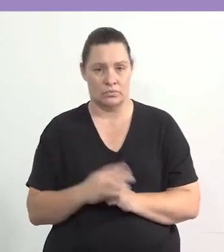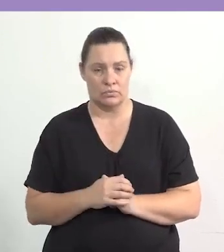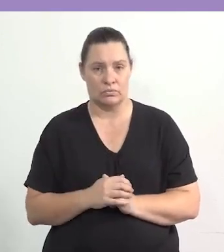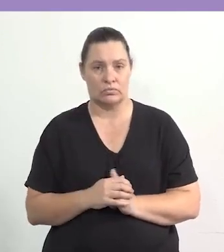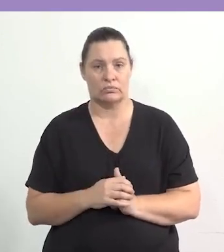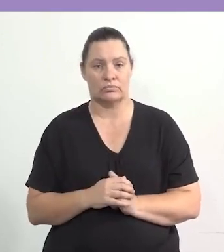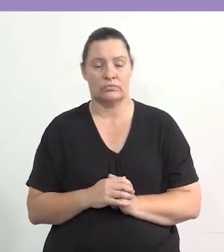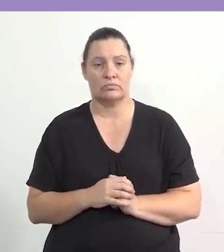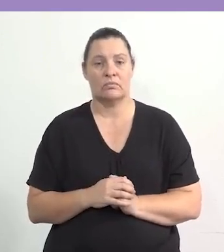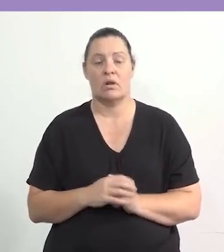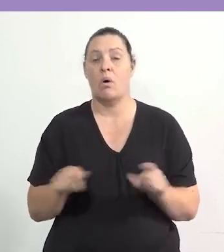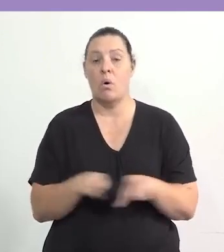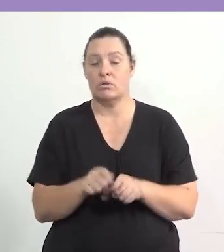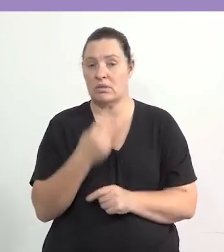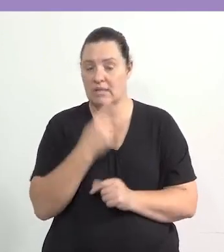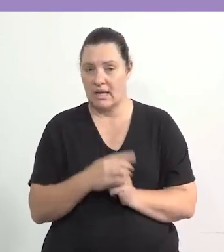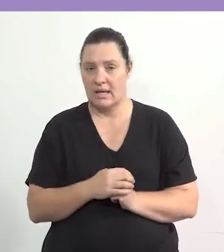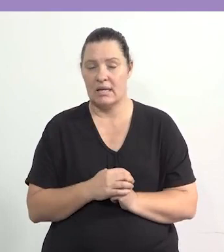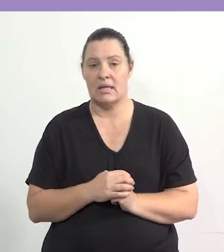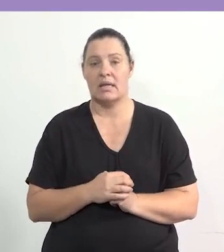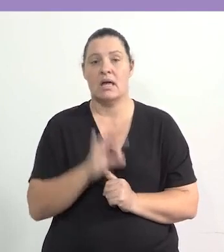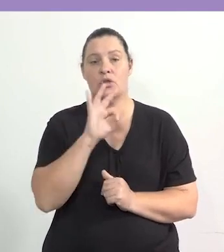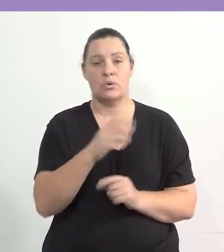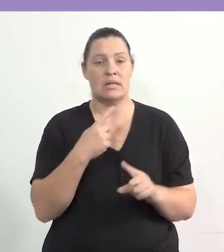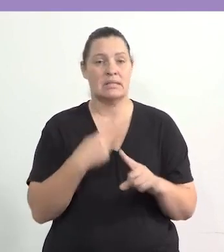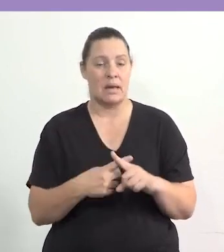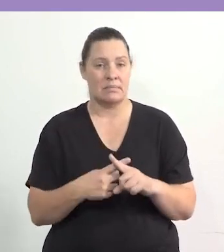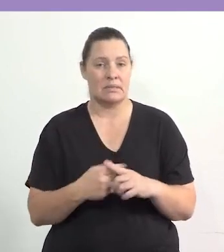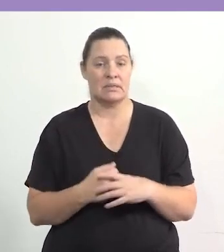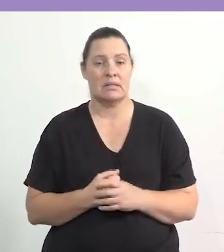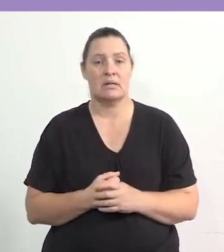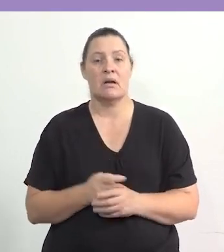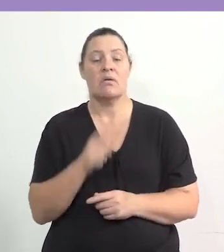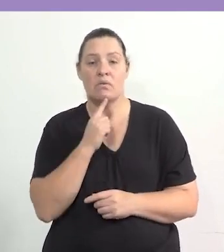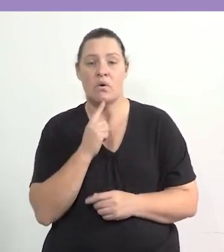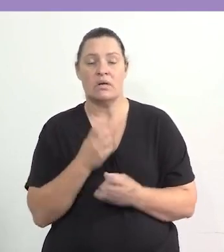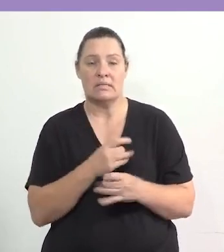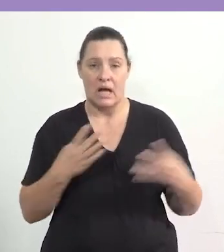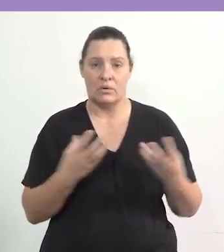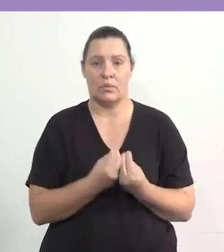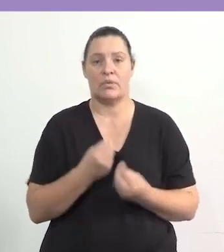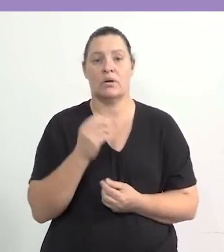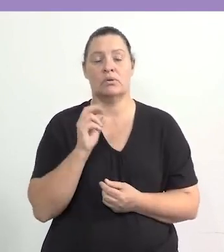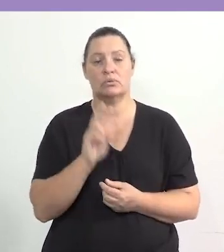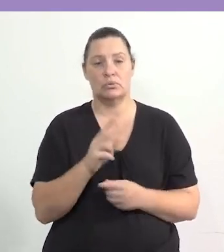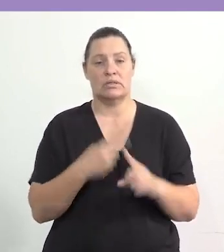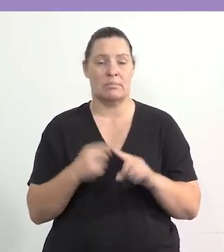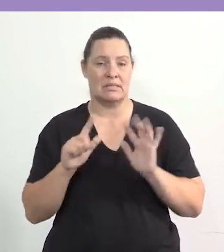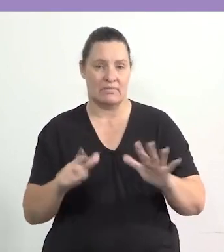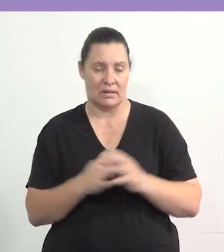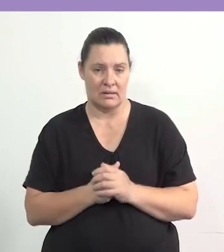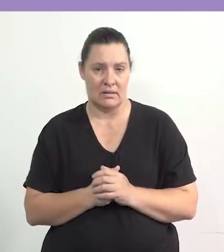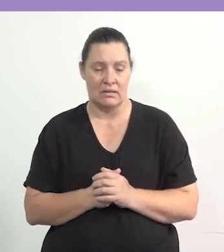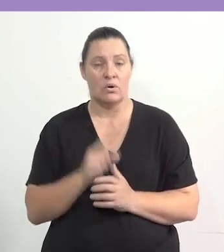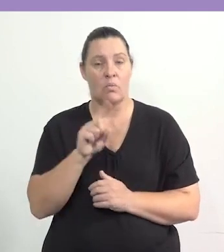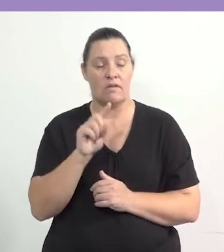42. We can also say 3 multiplied by, then I start with the 2 times 7, which